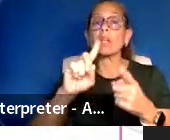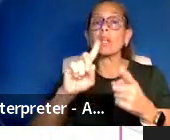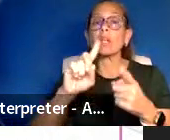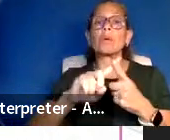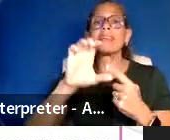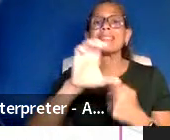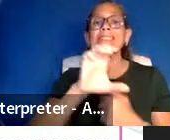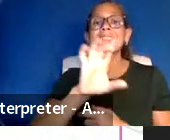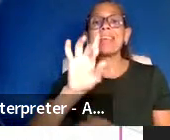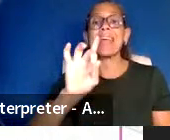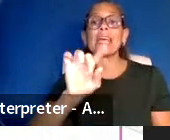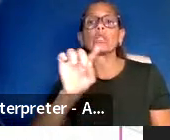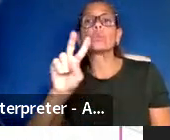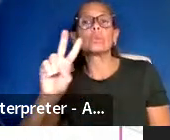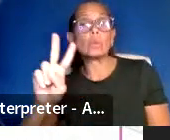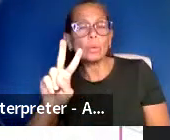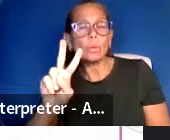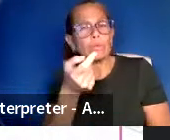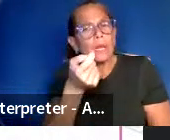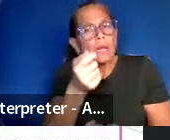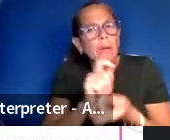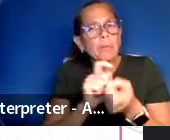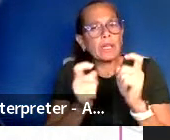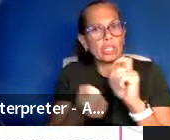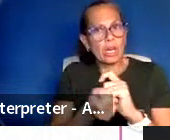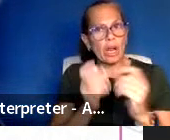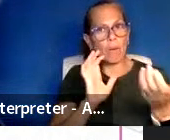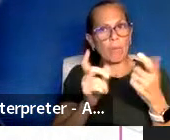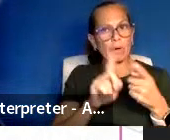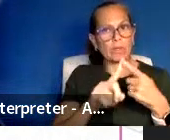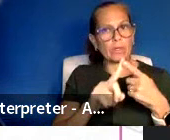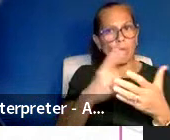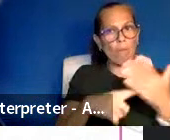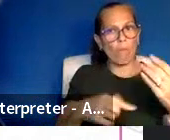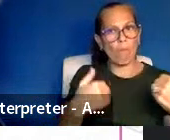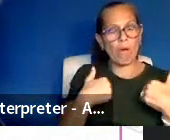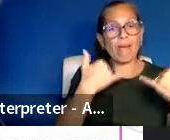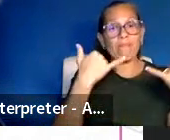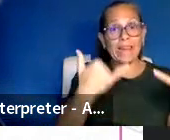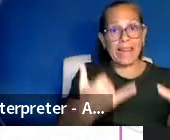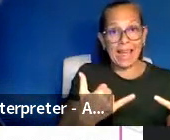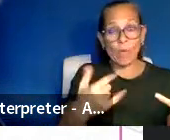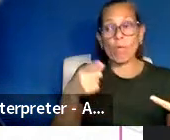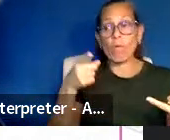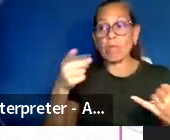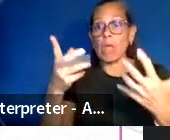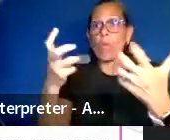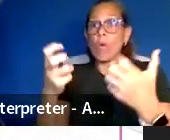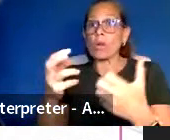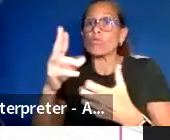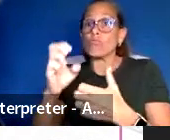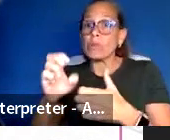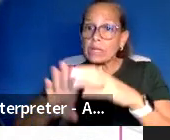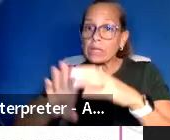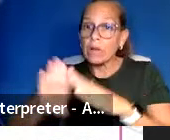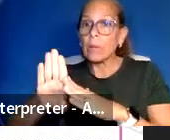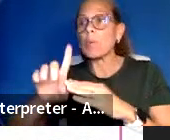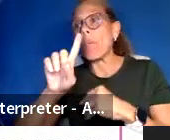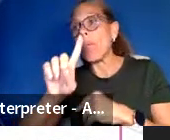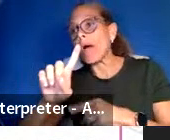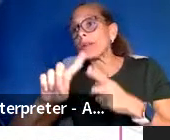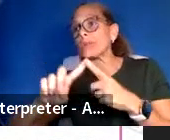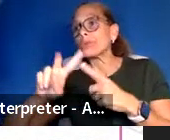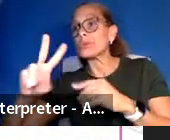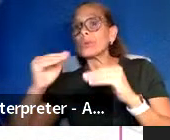district. This is a minor change compared to the existing zoning that allows sites that would want to redevelop into 1 or 2 story neighborhood